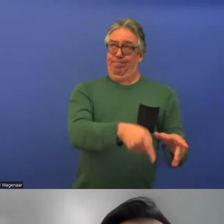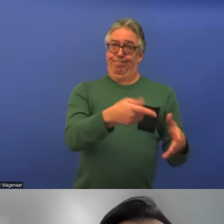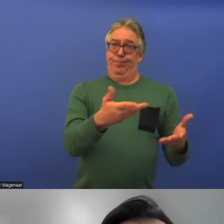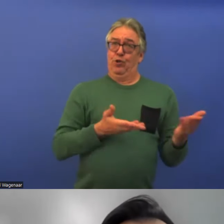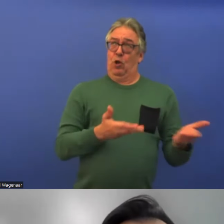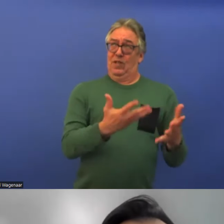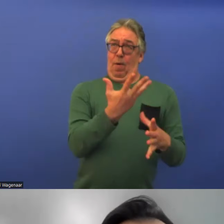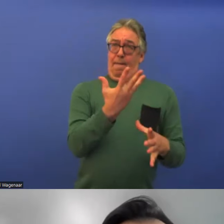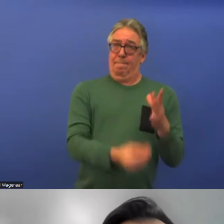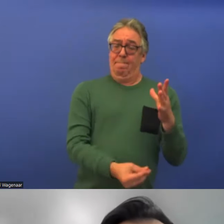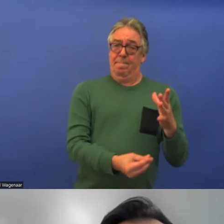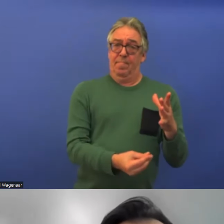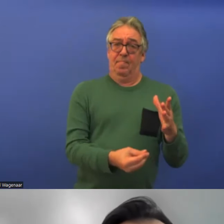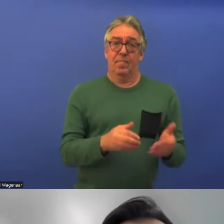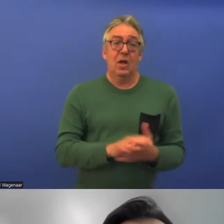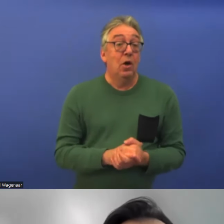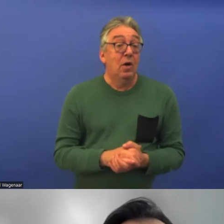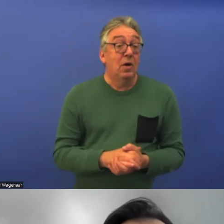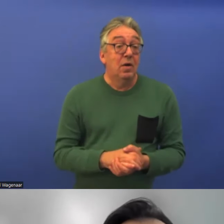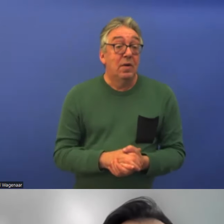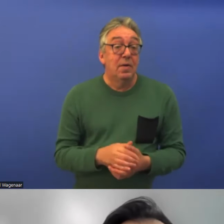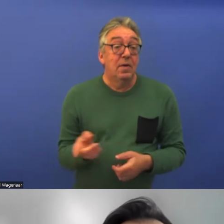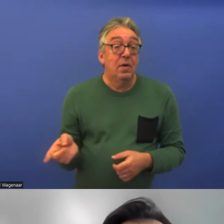And Juan Ignacio, would you like to add anything, please?